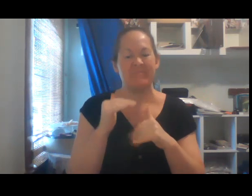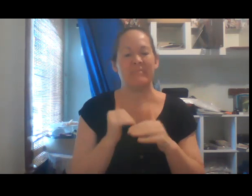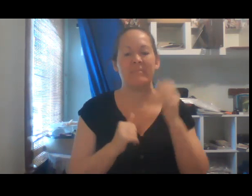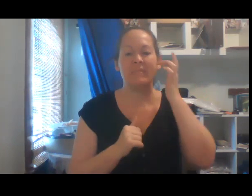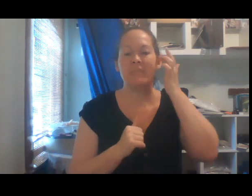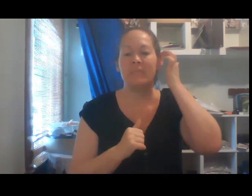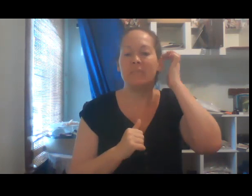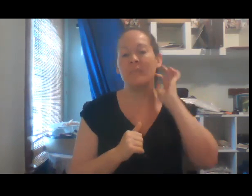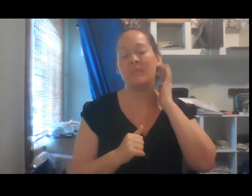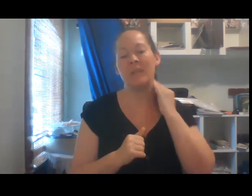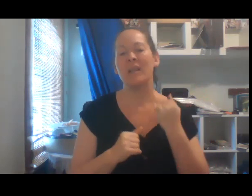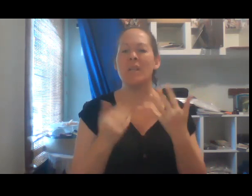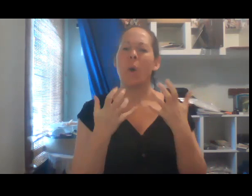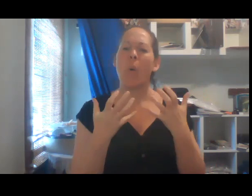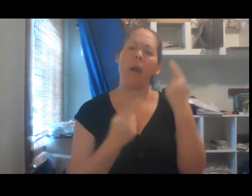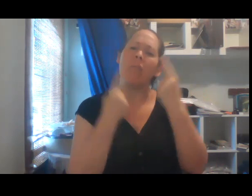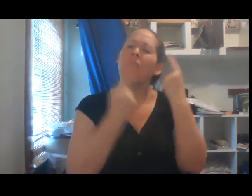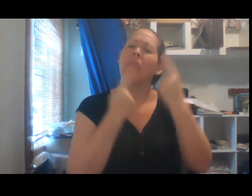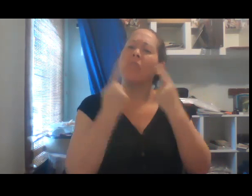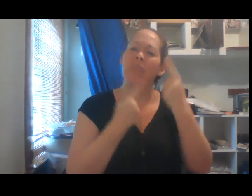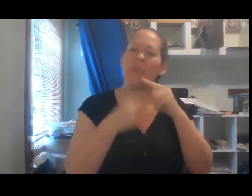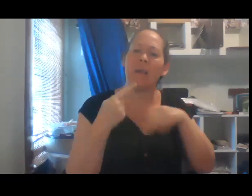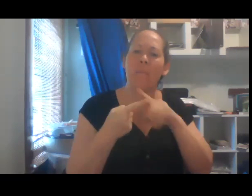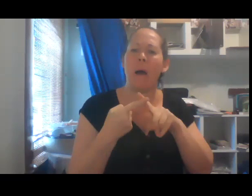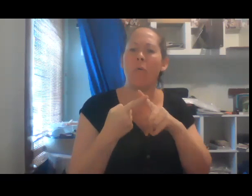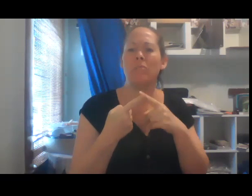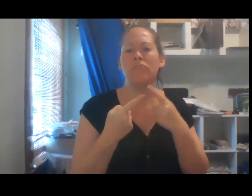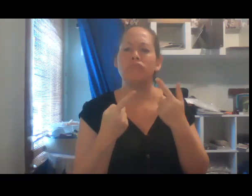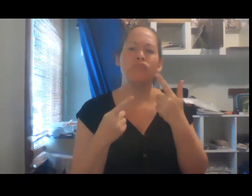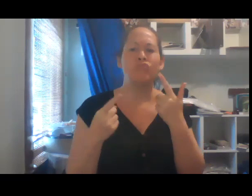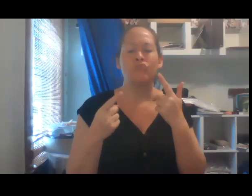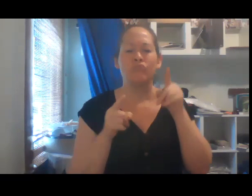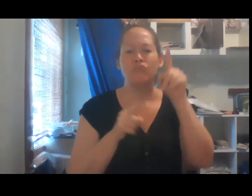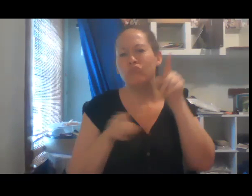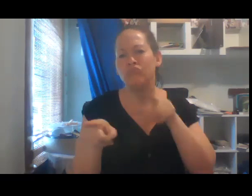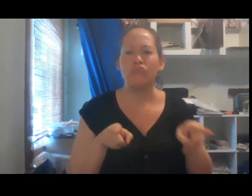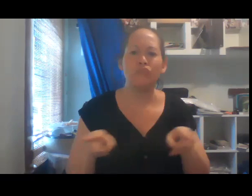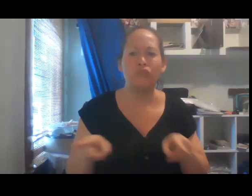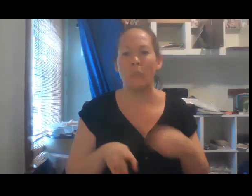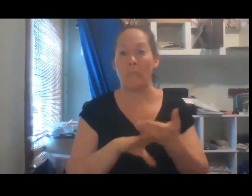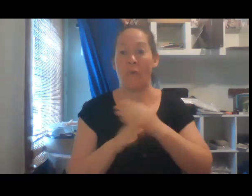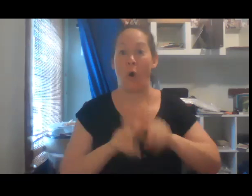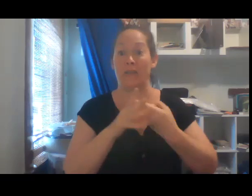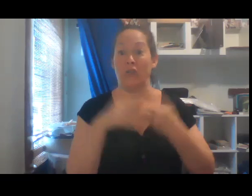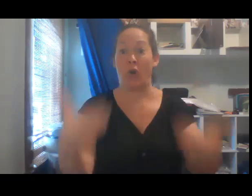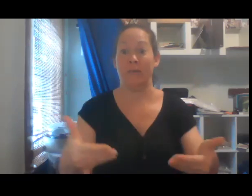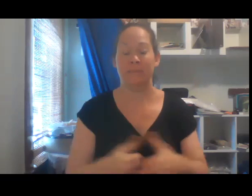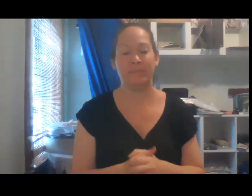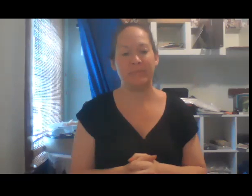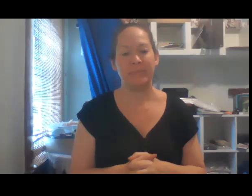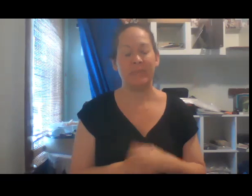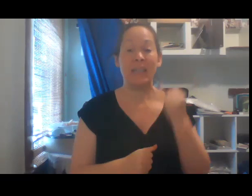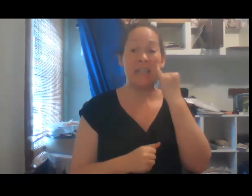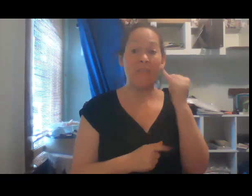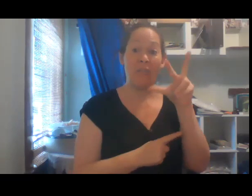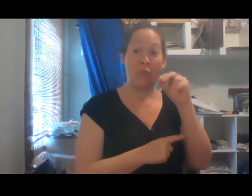problem before I dive in and start using all these exponentials. I want an idea of what's going to happen. If the population doubles every